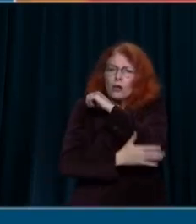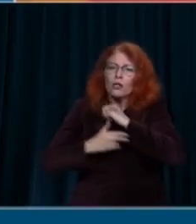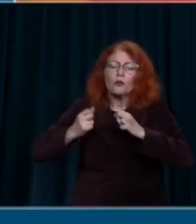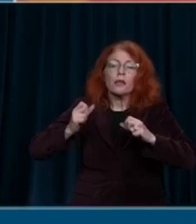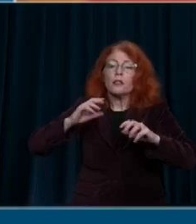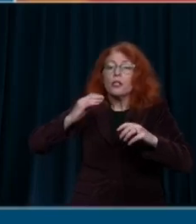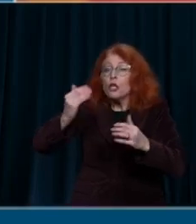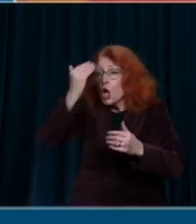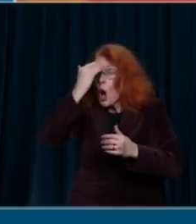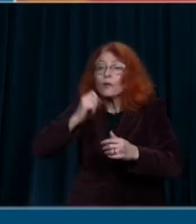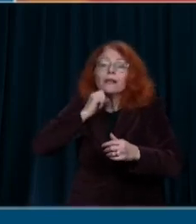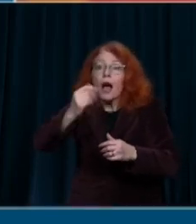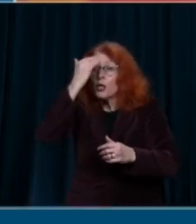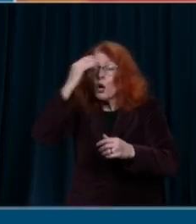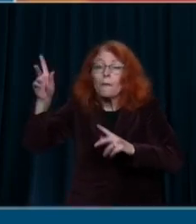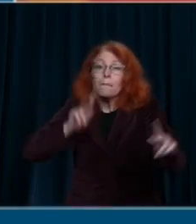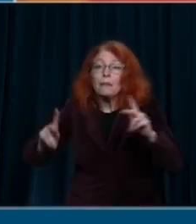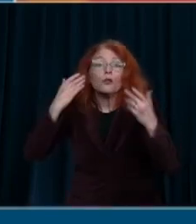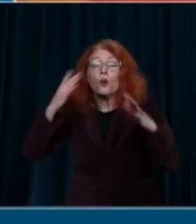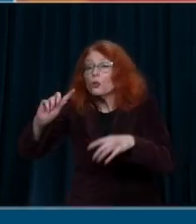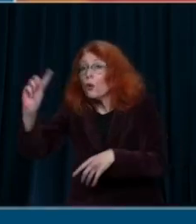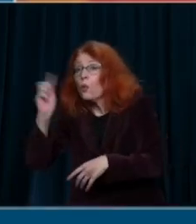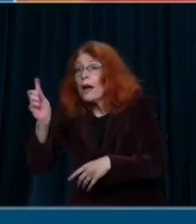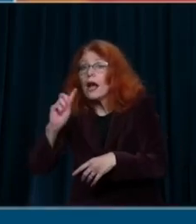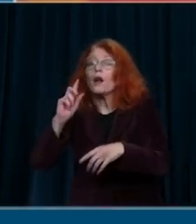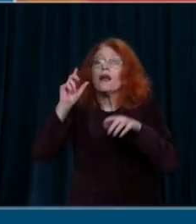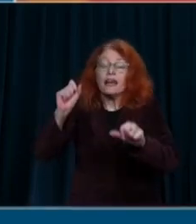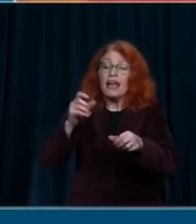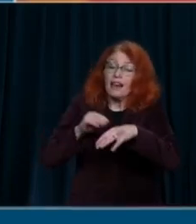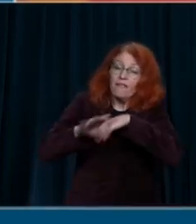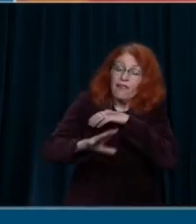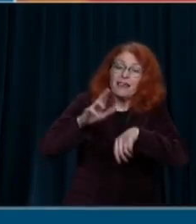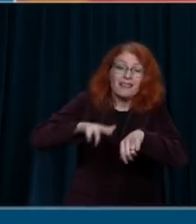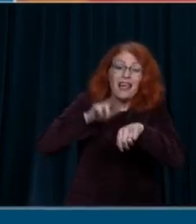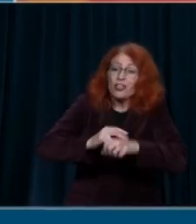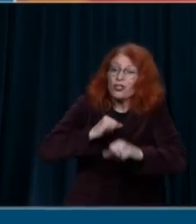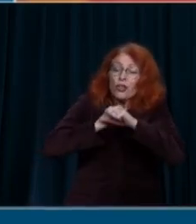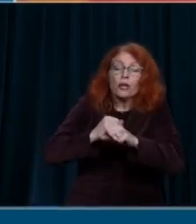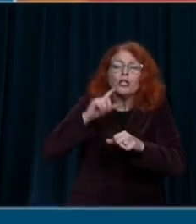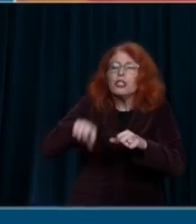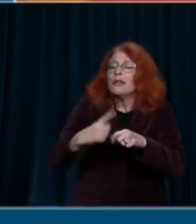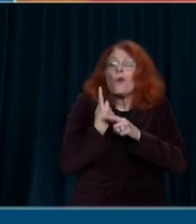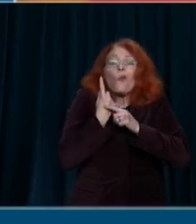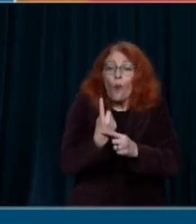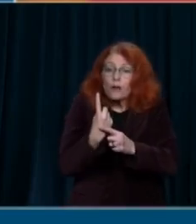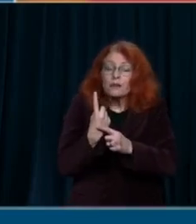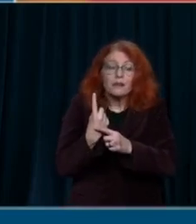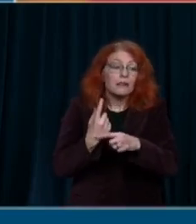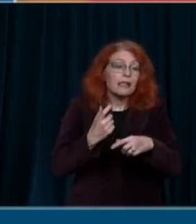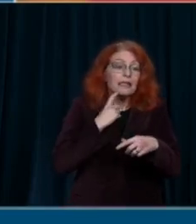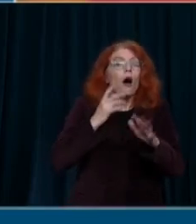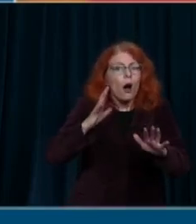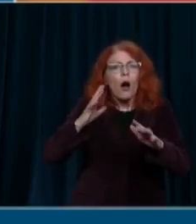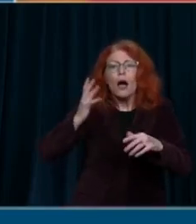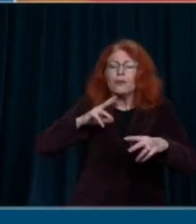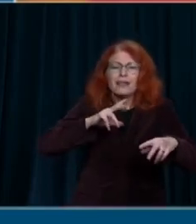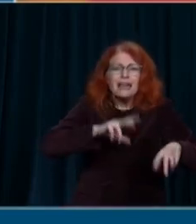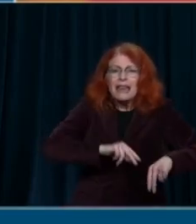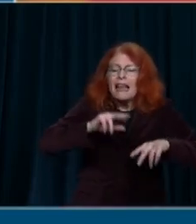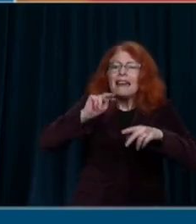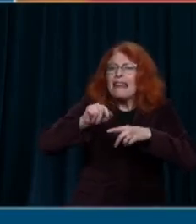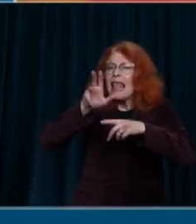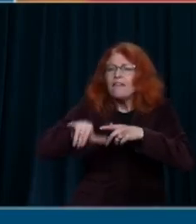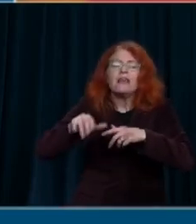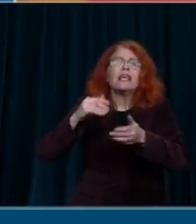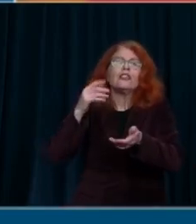known unknowns that we don't know where they are, and ultimately can affect our national security. All it takes is one. And for me to say, listen, I was a Navy doc for 11